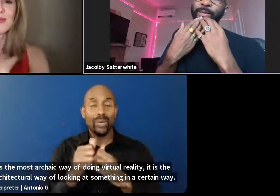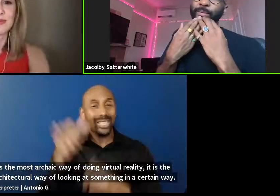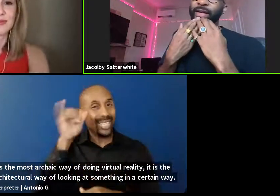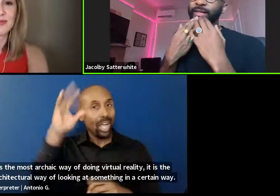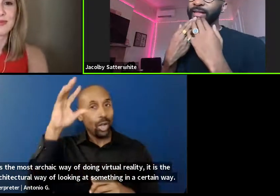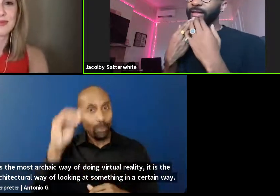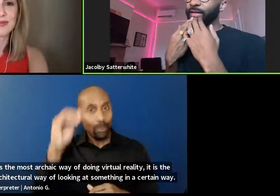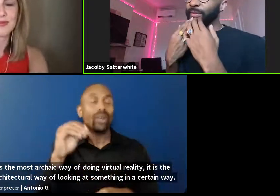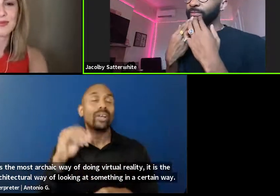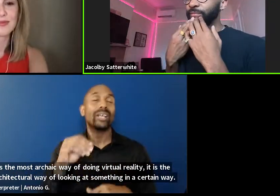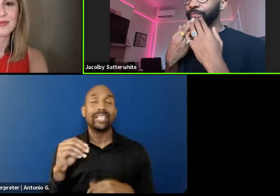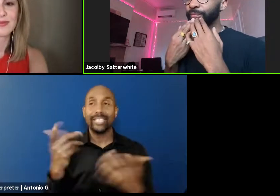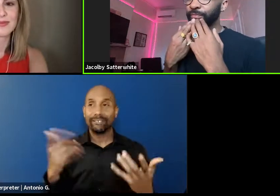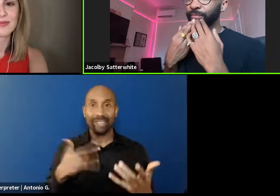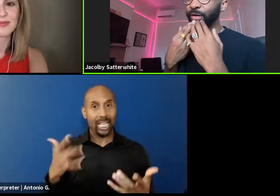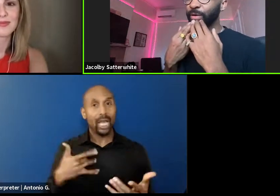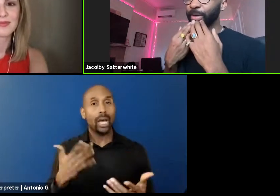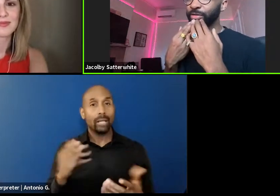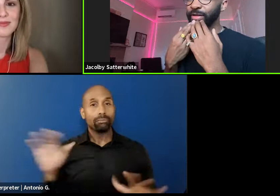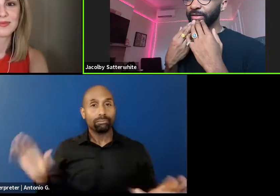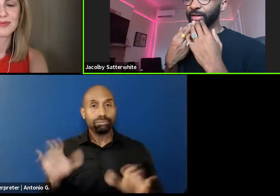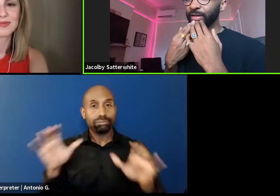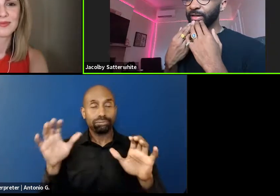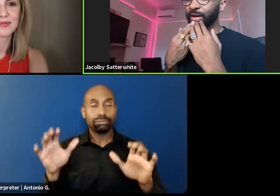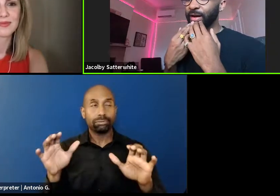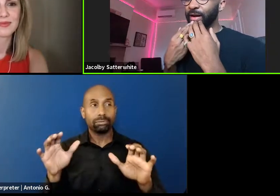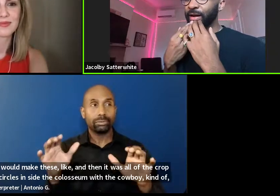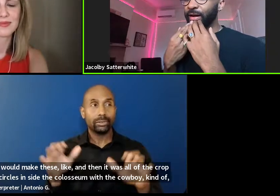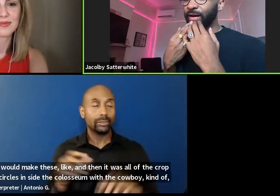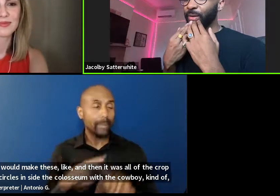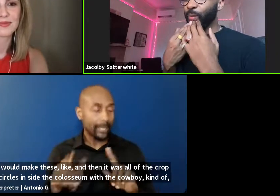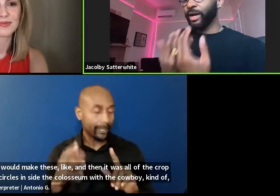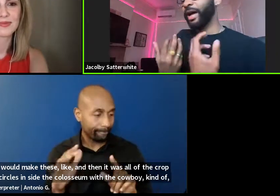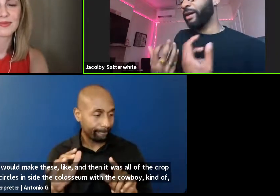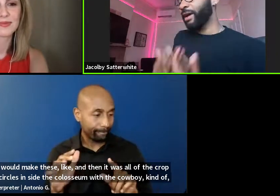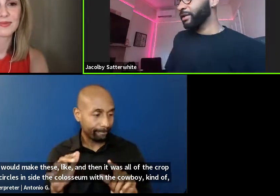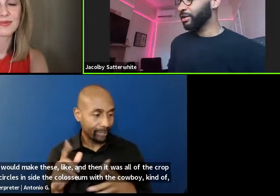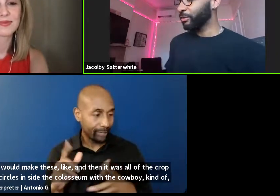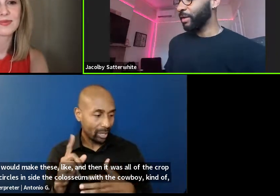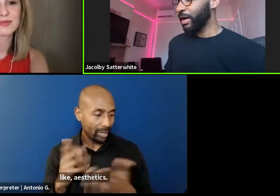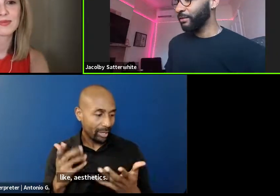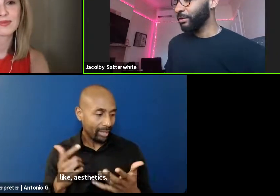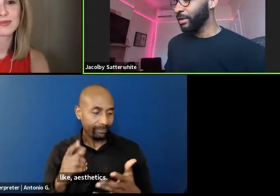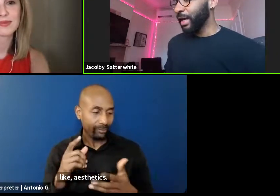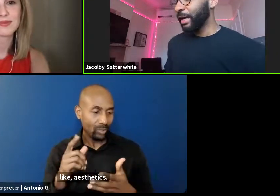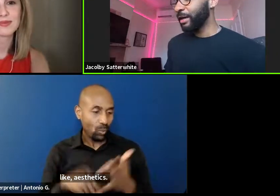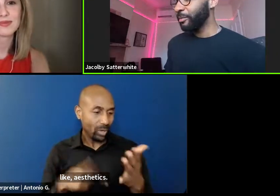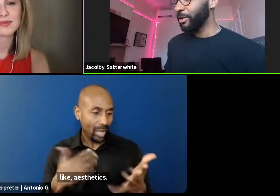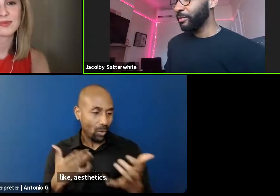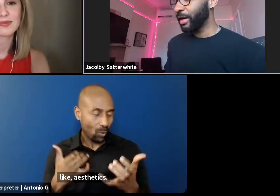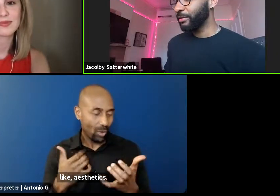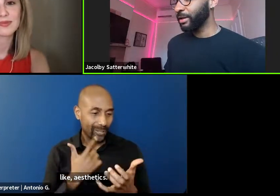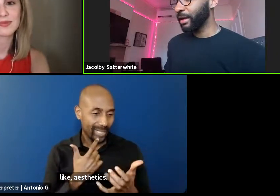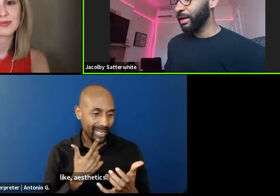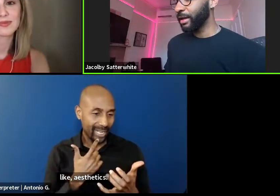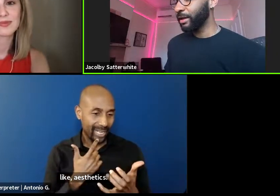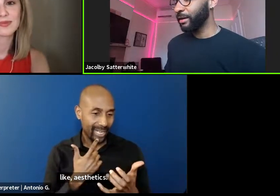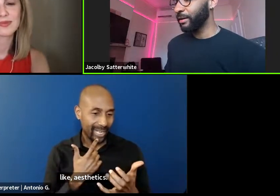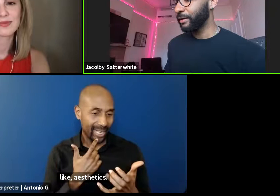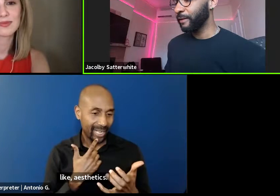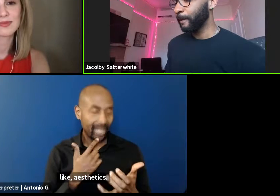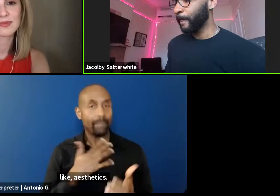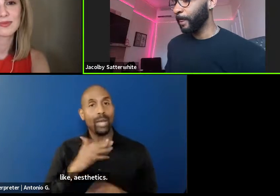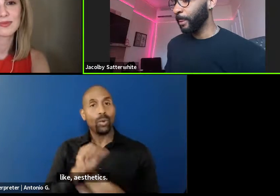But I think, what am I trying to say? How I just arrived, it helped me arrive to